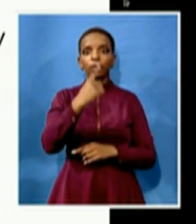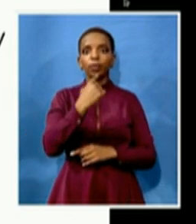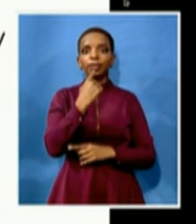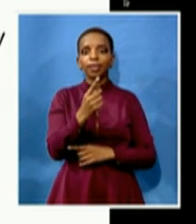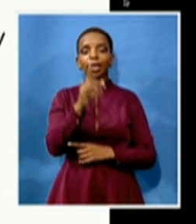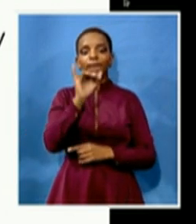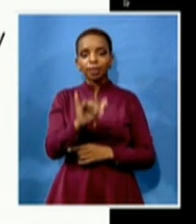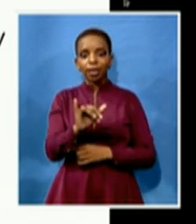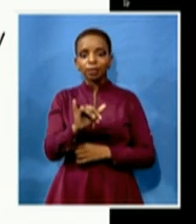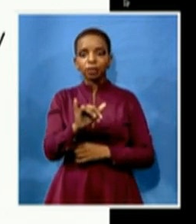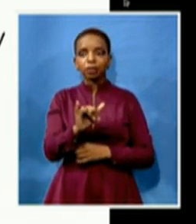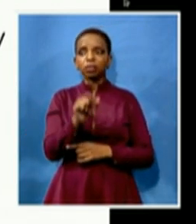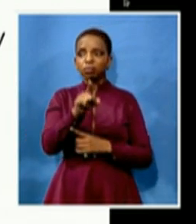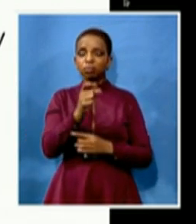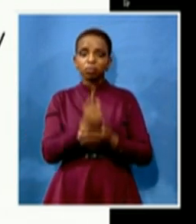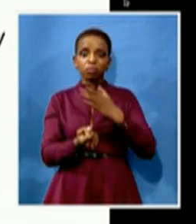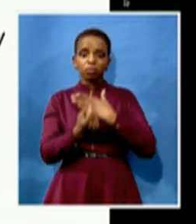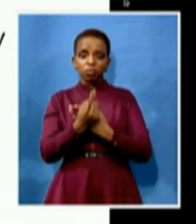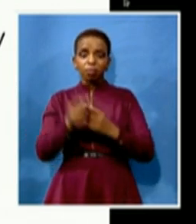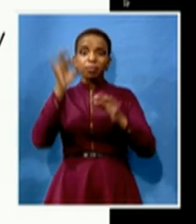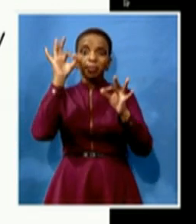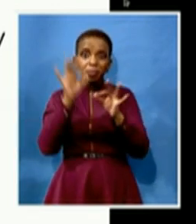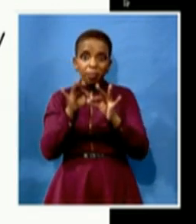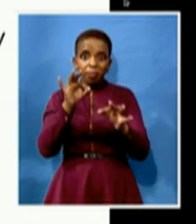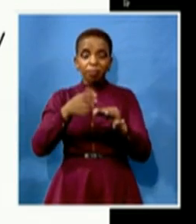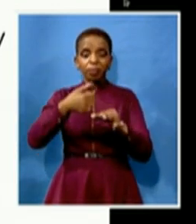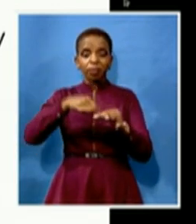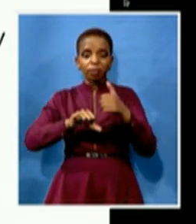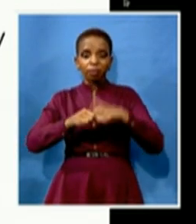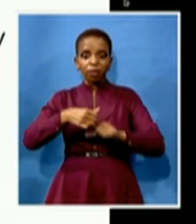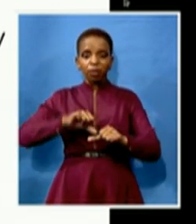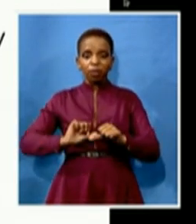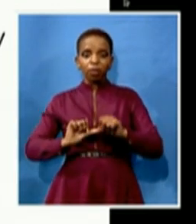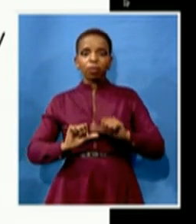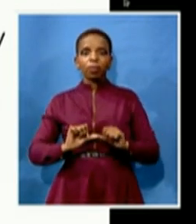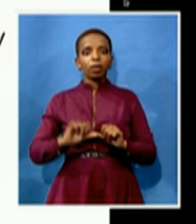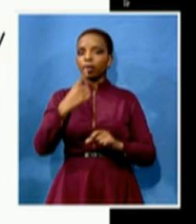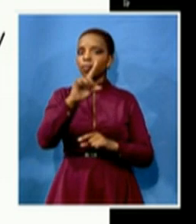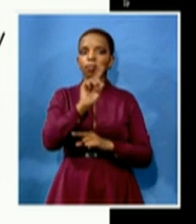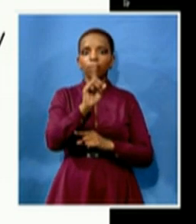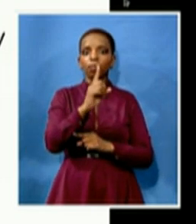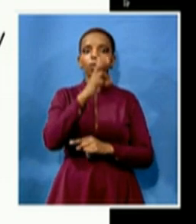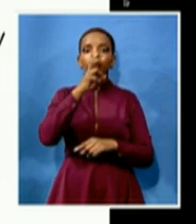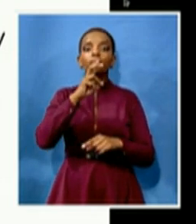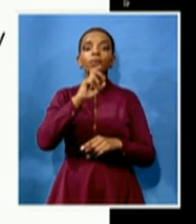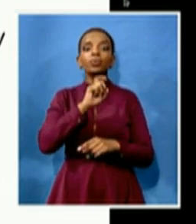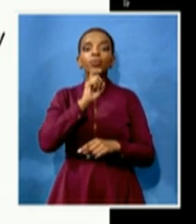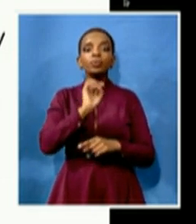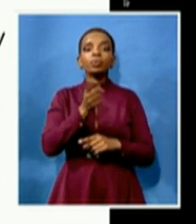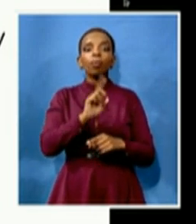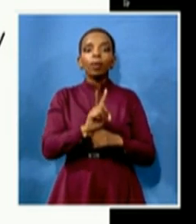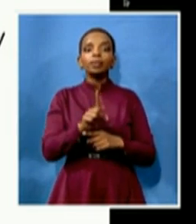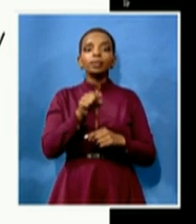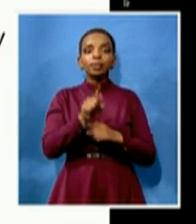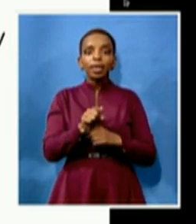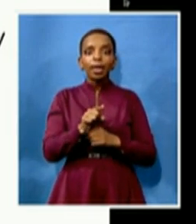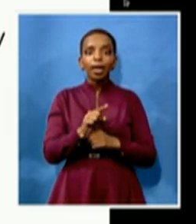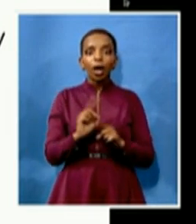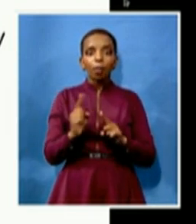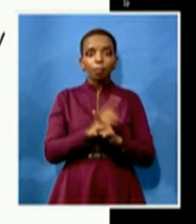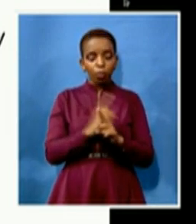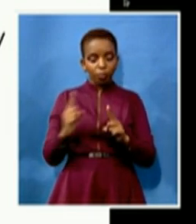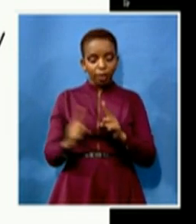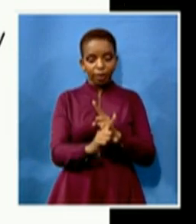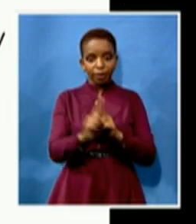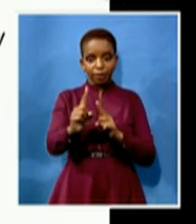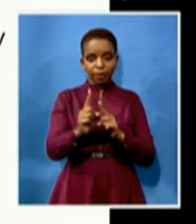use the mobility data to say how likely it is that the infection will spread. And of course, the second level